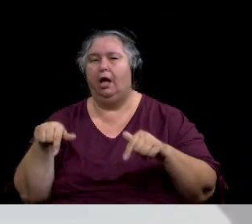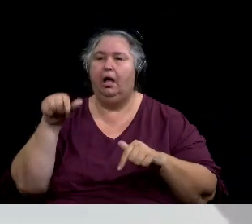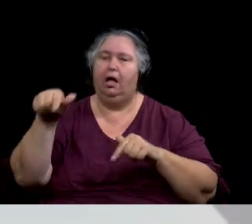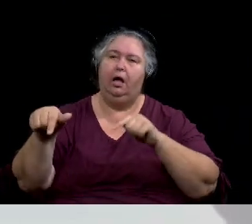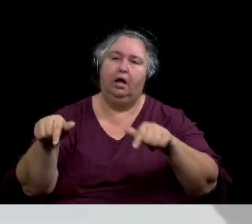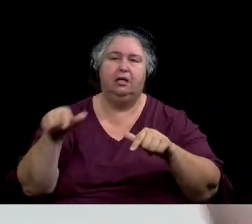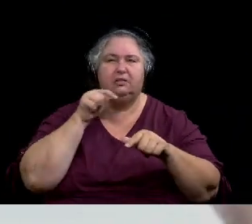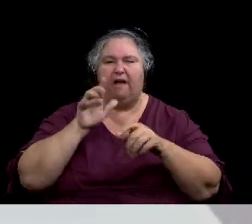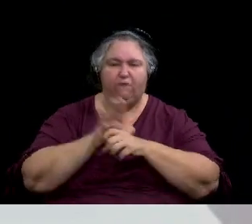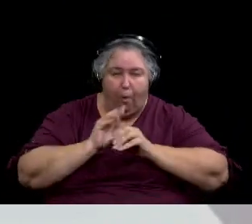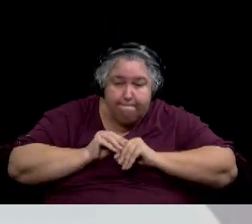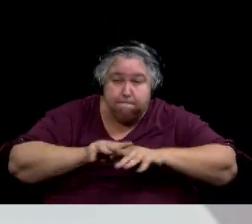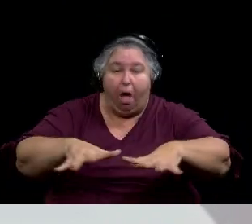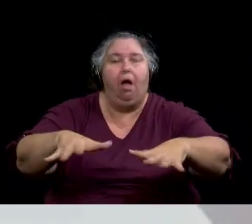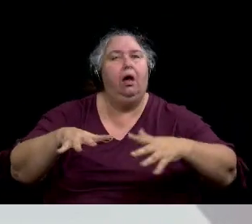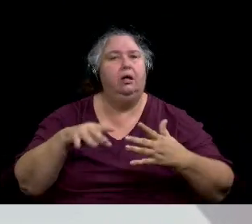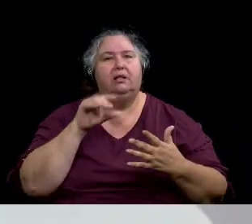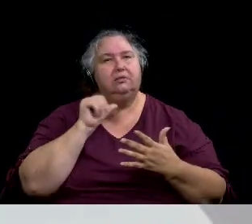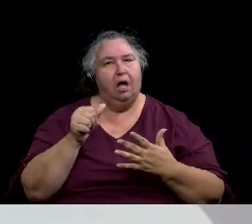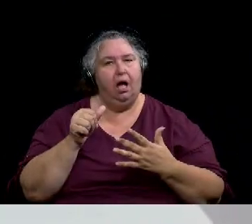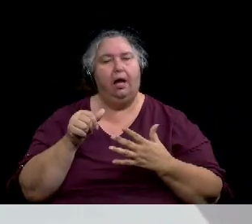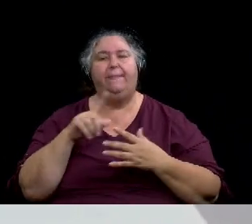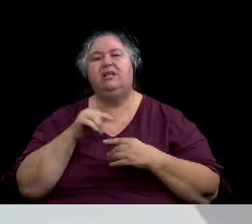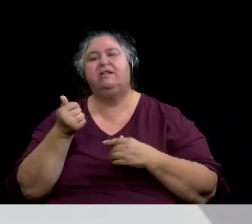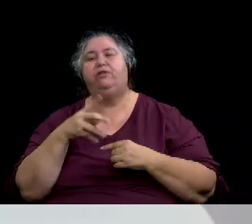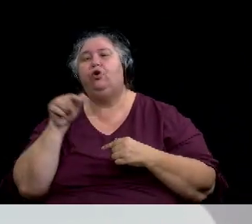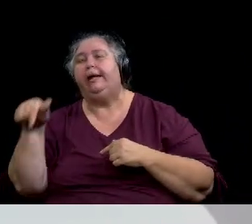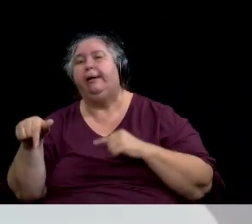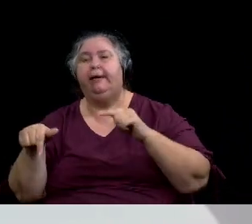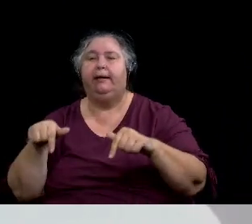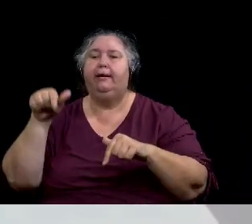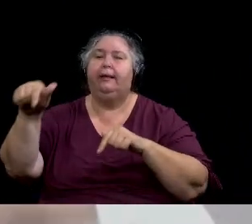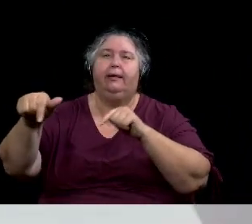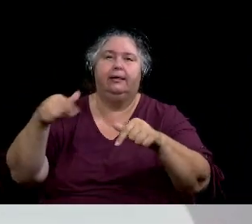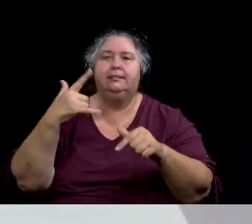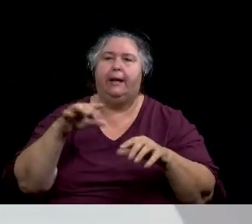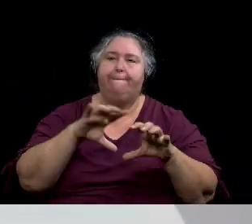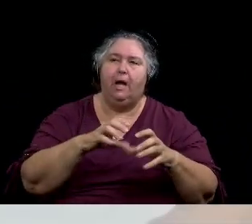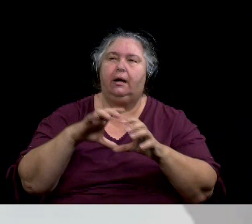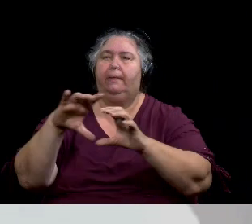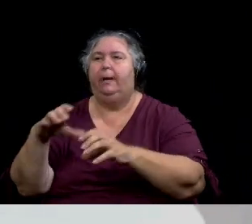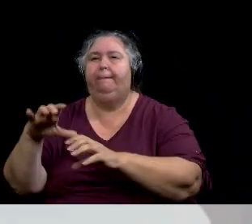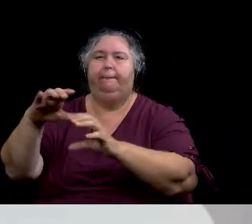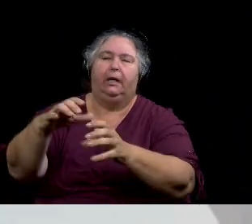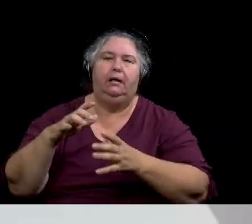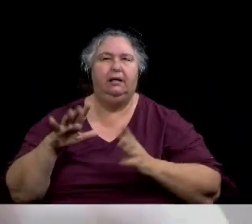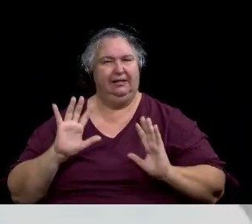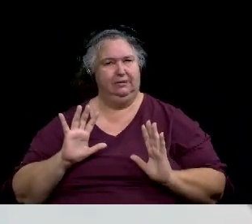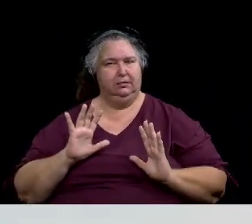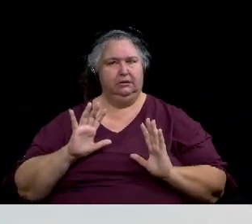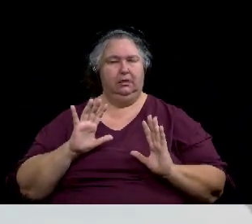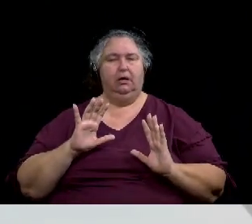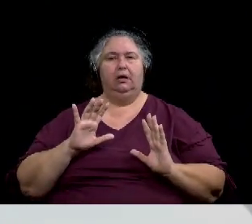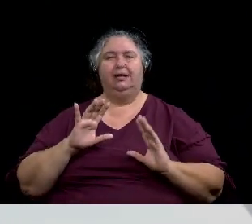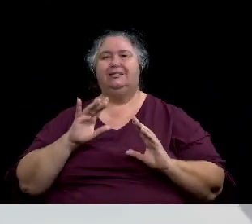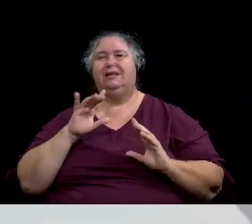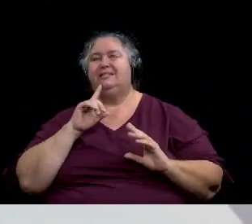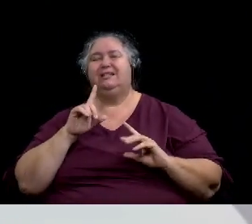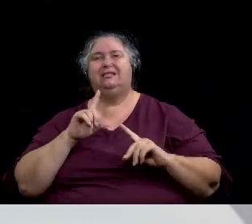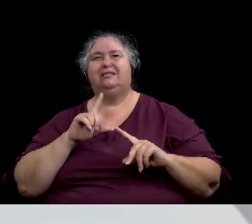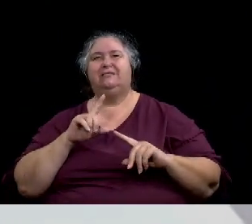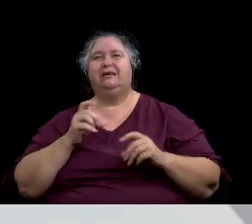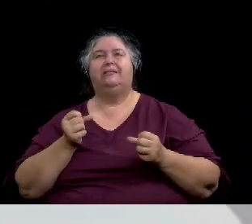seen rapid spread in schools. We have just seen little pockets of a few cases here and there spread out among